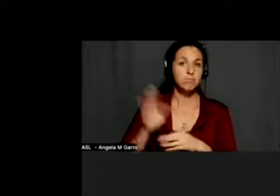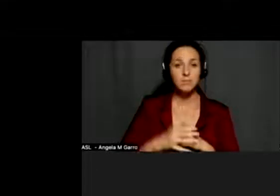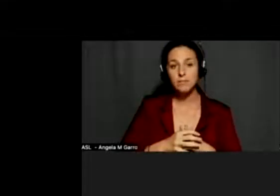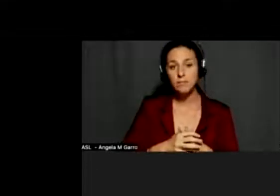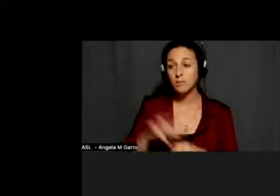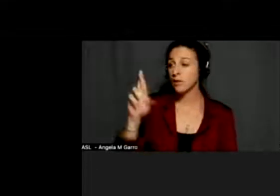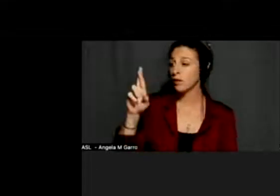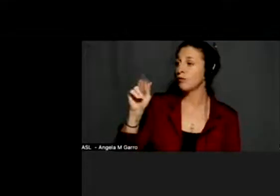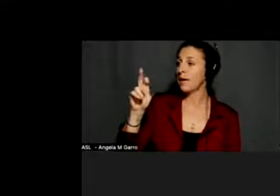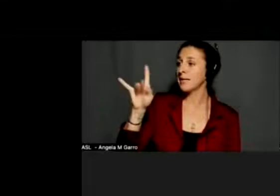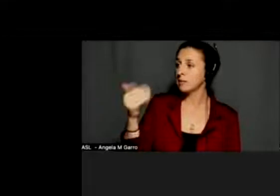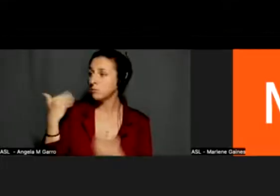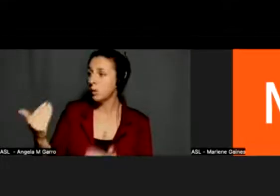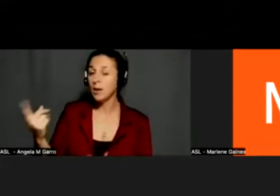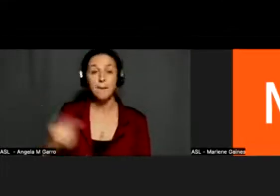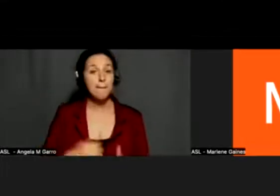Randy, go ahead.